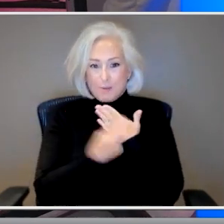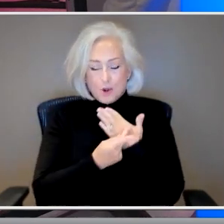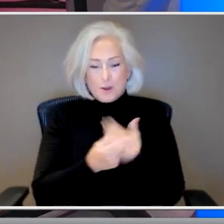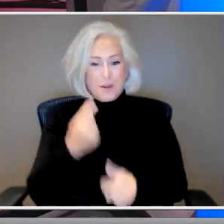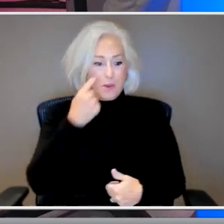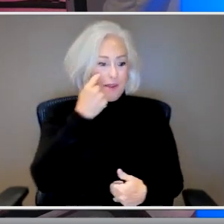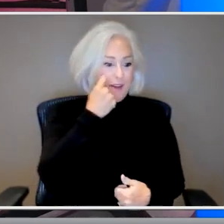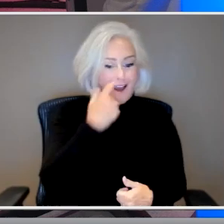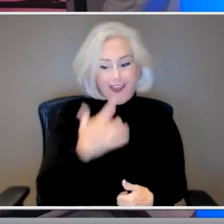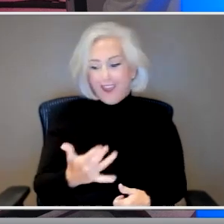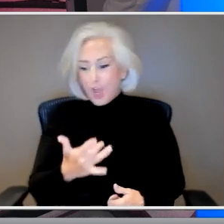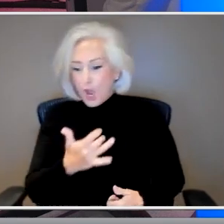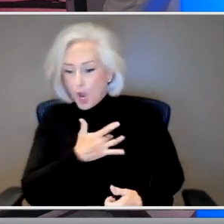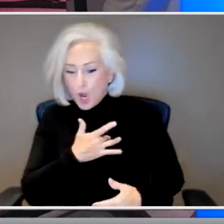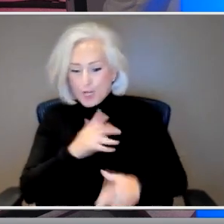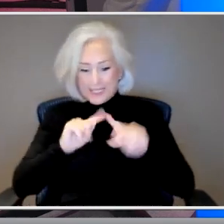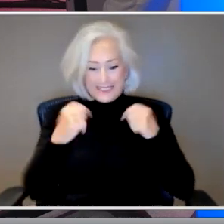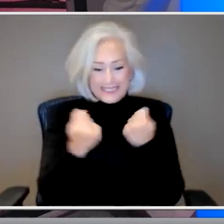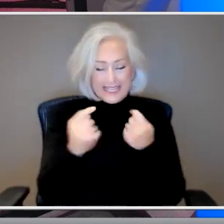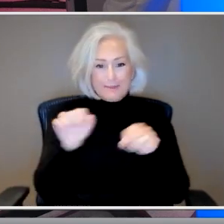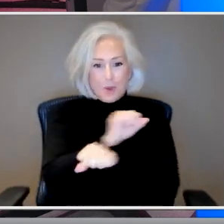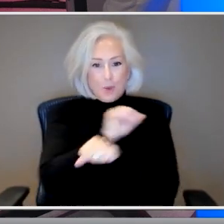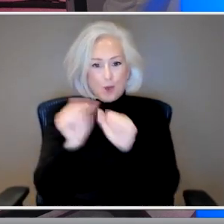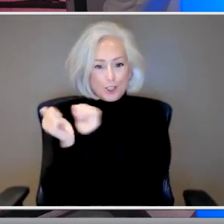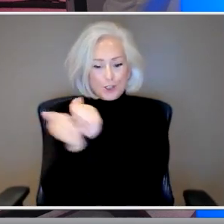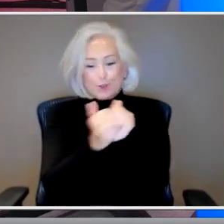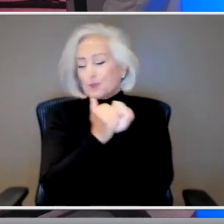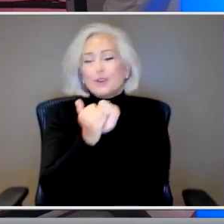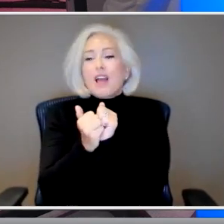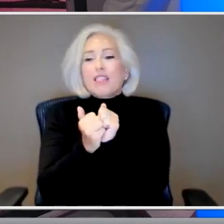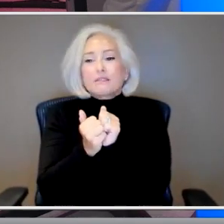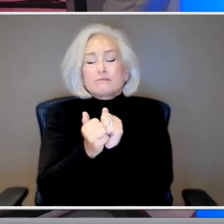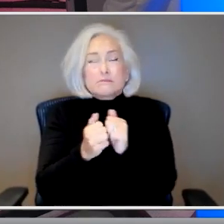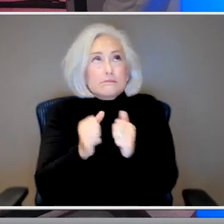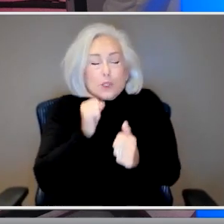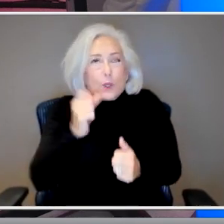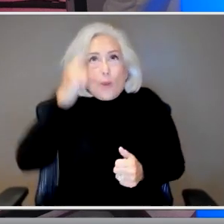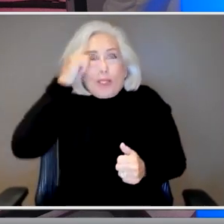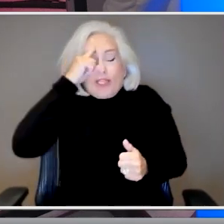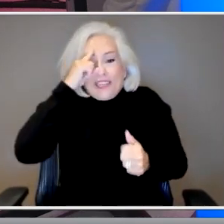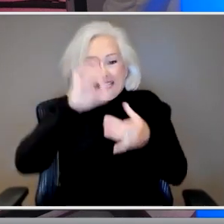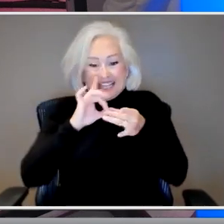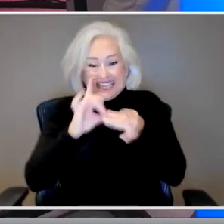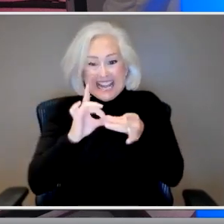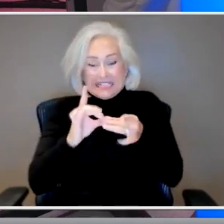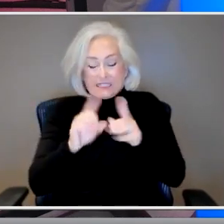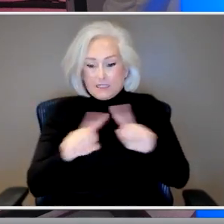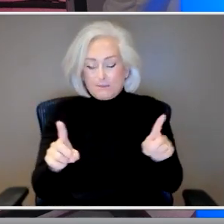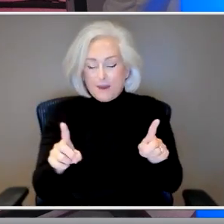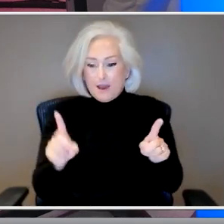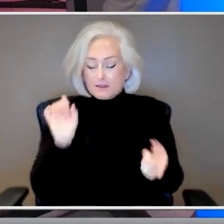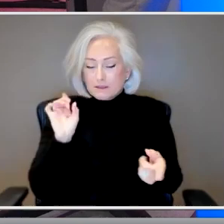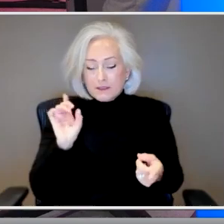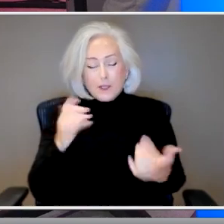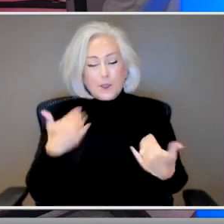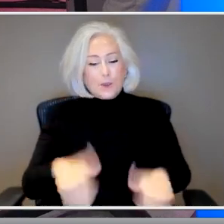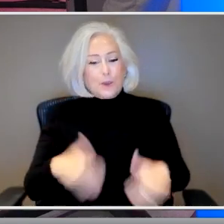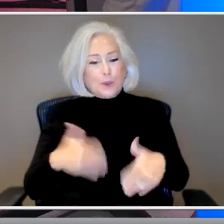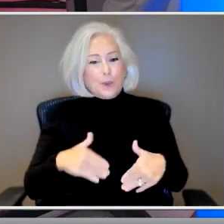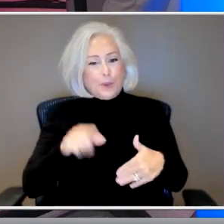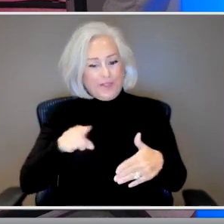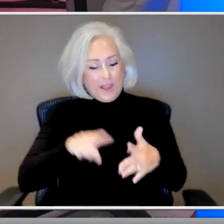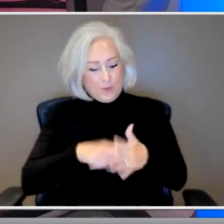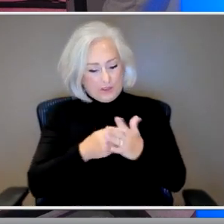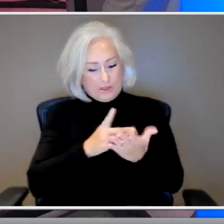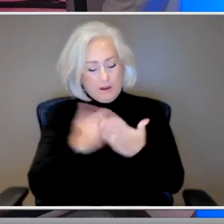guy, and most people, I wouldn't think that those are connected until we started doing this program, and then to have you working so closely together